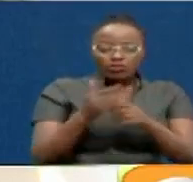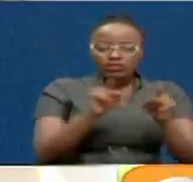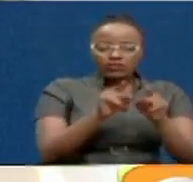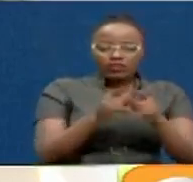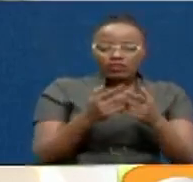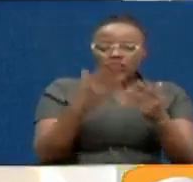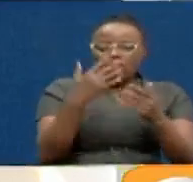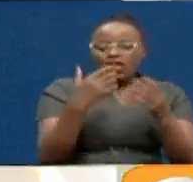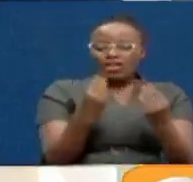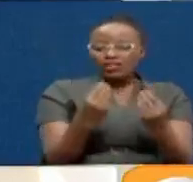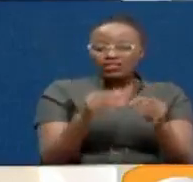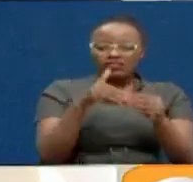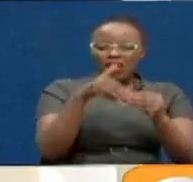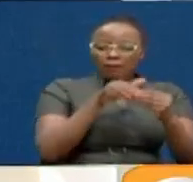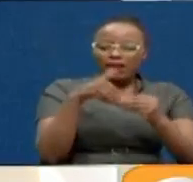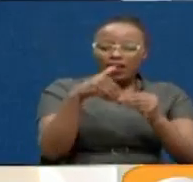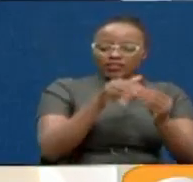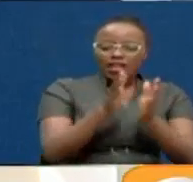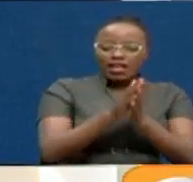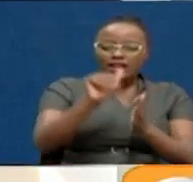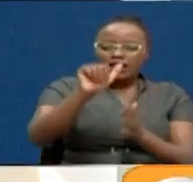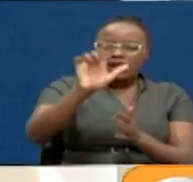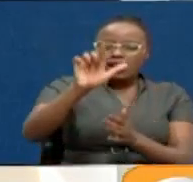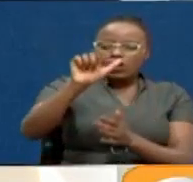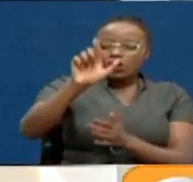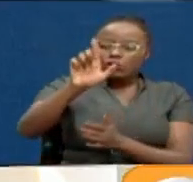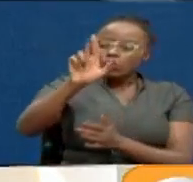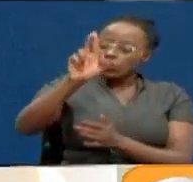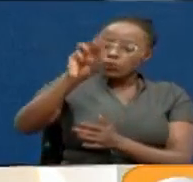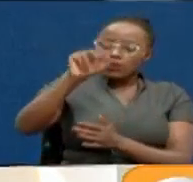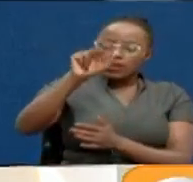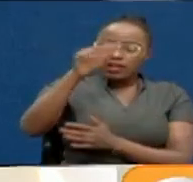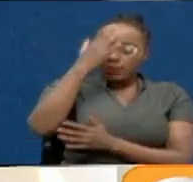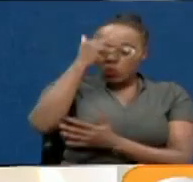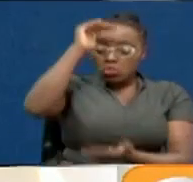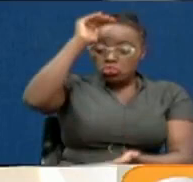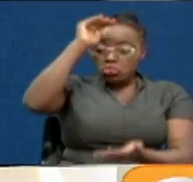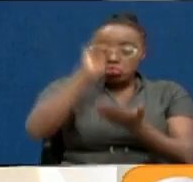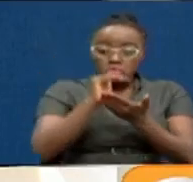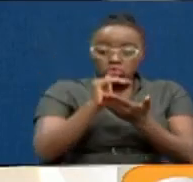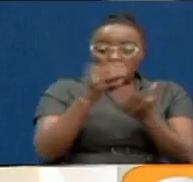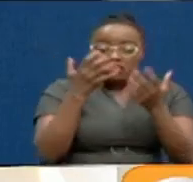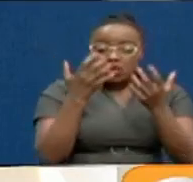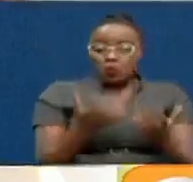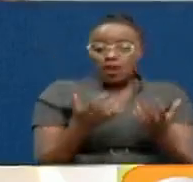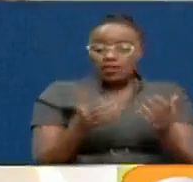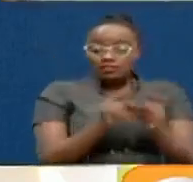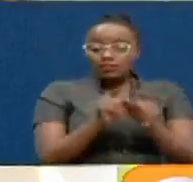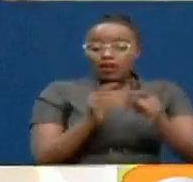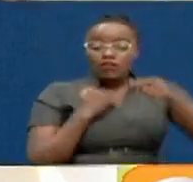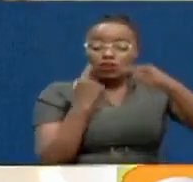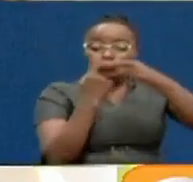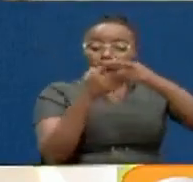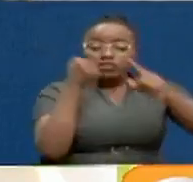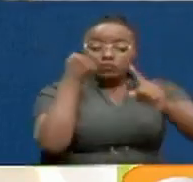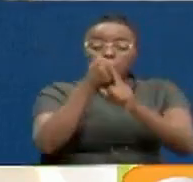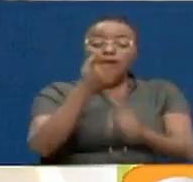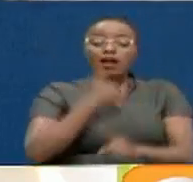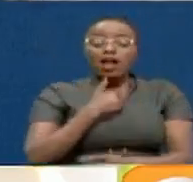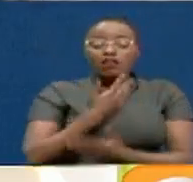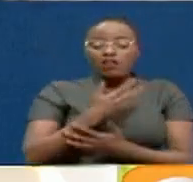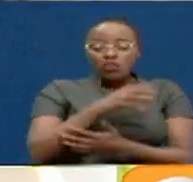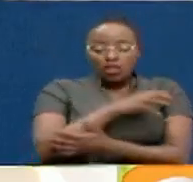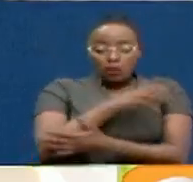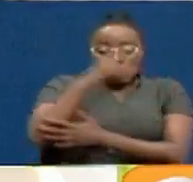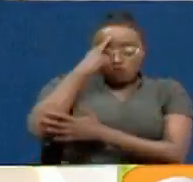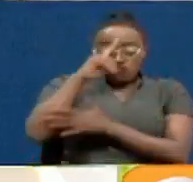of light materials, plastics and aluminium coming in to reduce the weight, and so to create positive impact on the power developed by